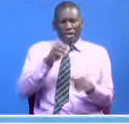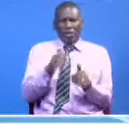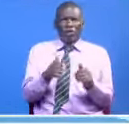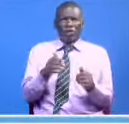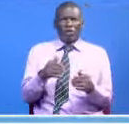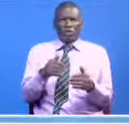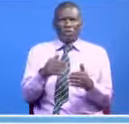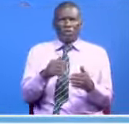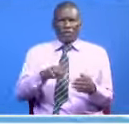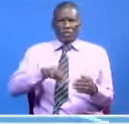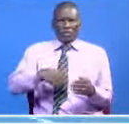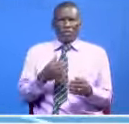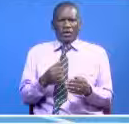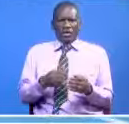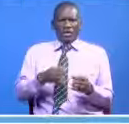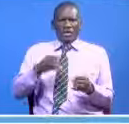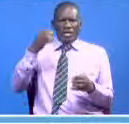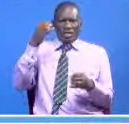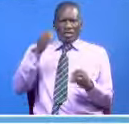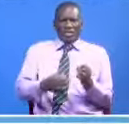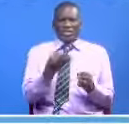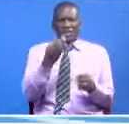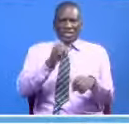know, I was fading a bit the last 30 meters.